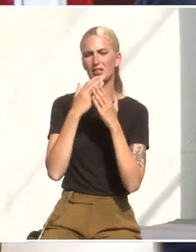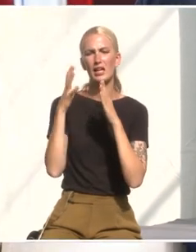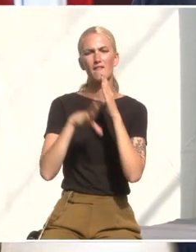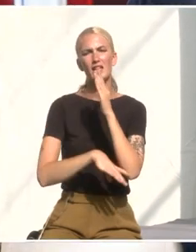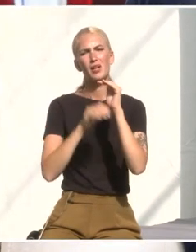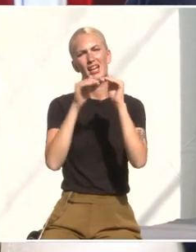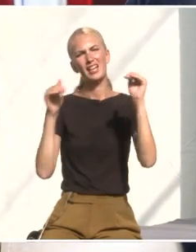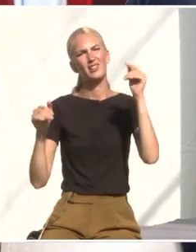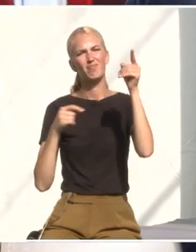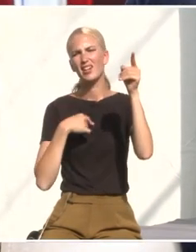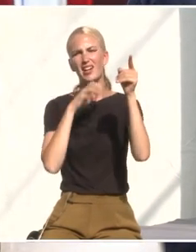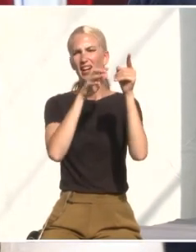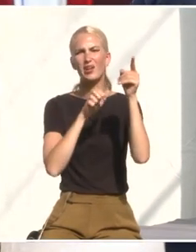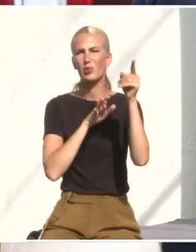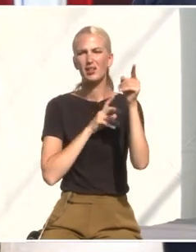help.